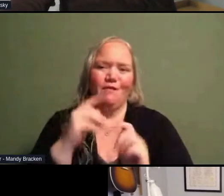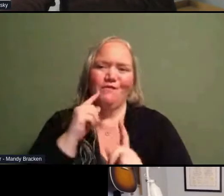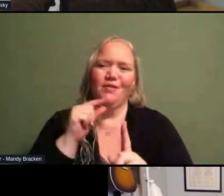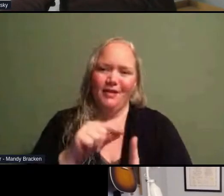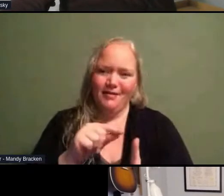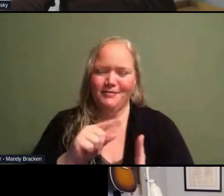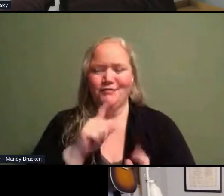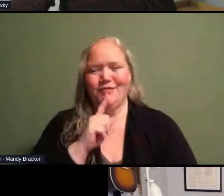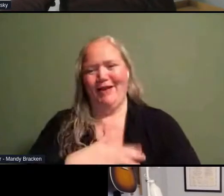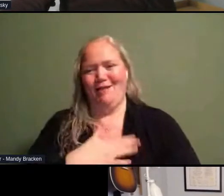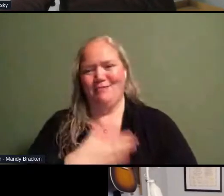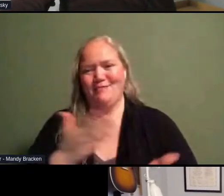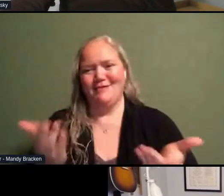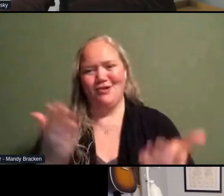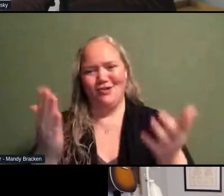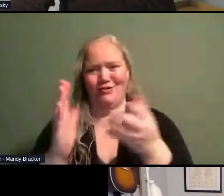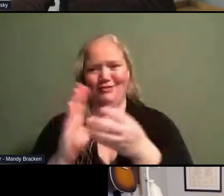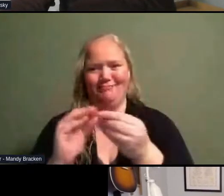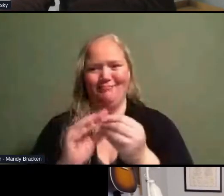wonderful colleagues.